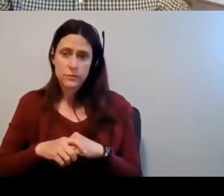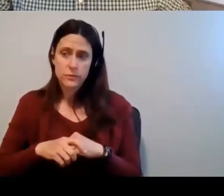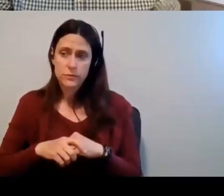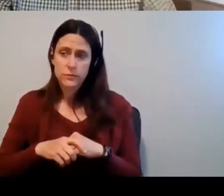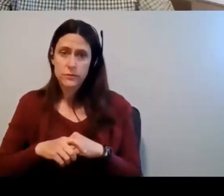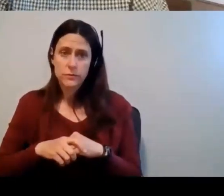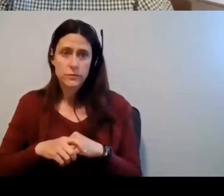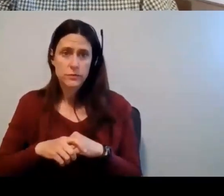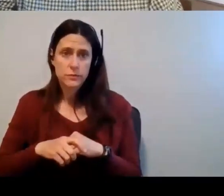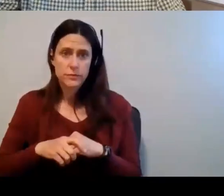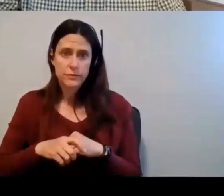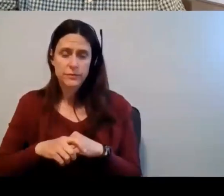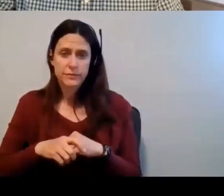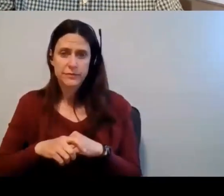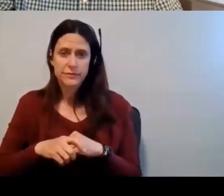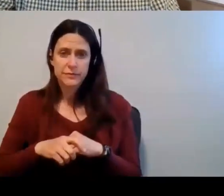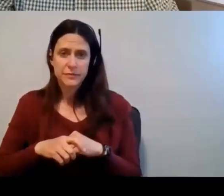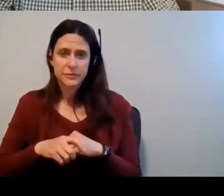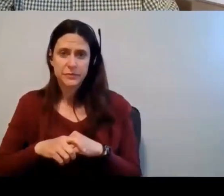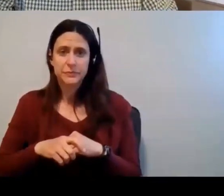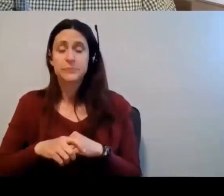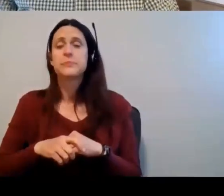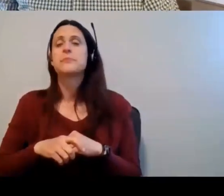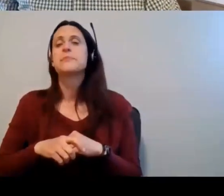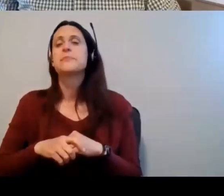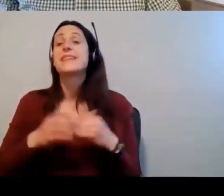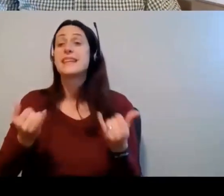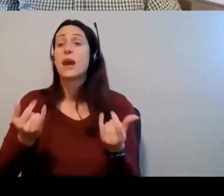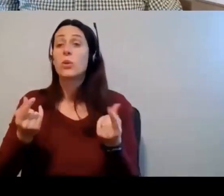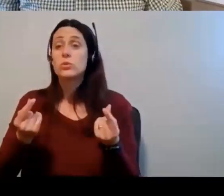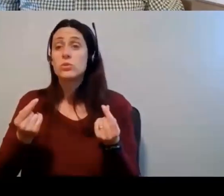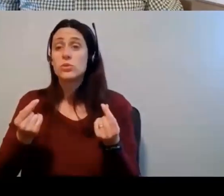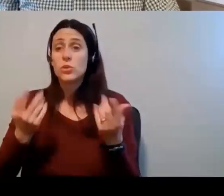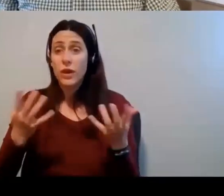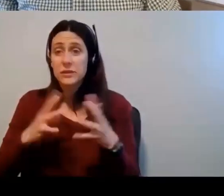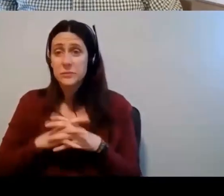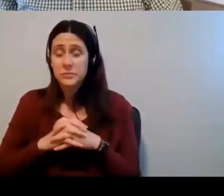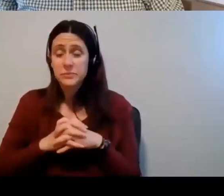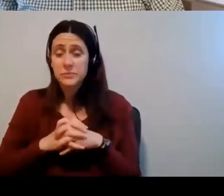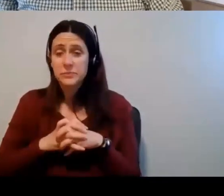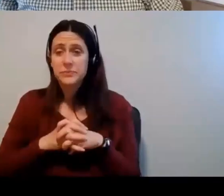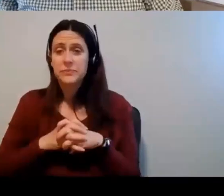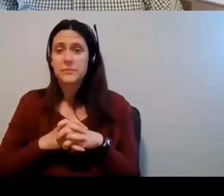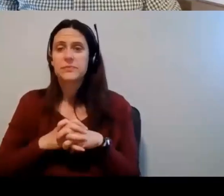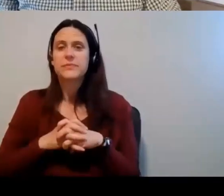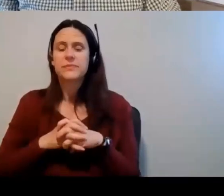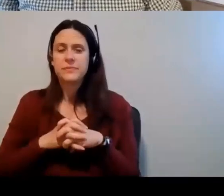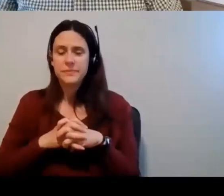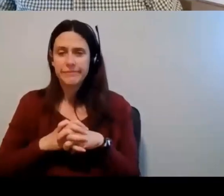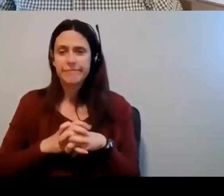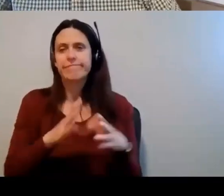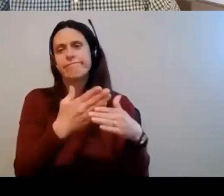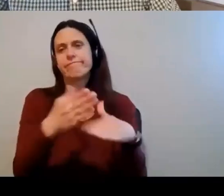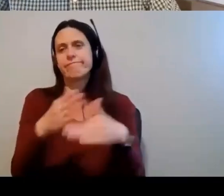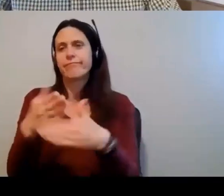Do that, you'll remember. So what we are going to do now is we are going to split off into